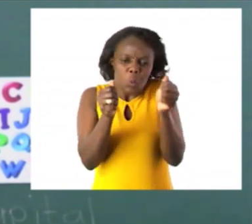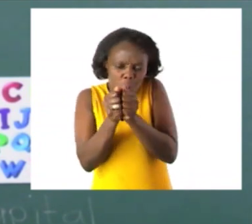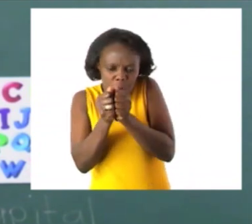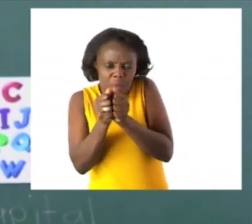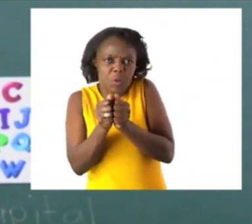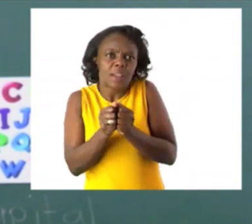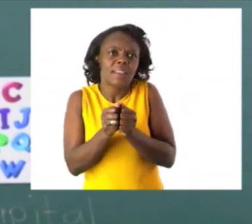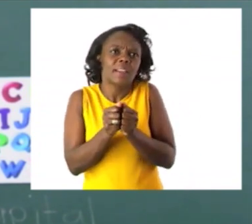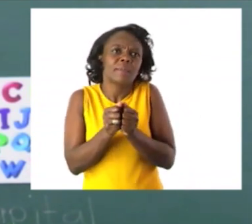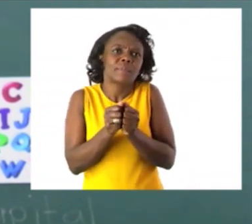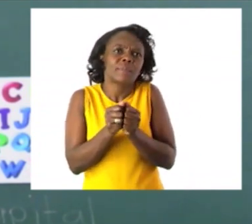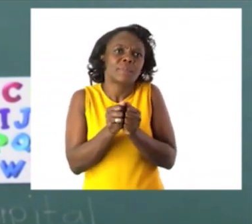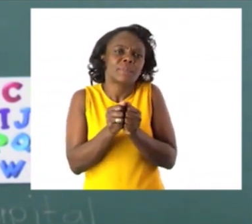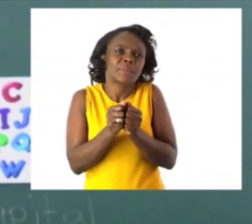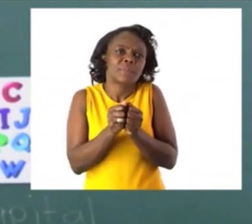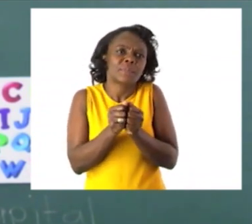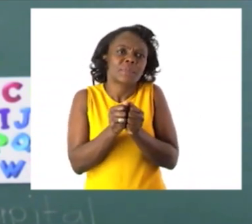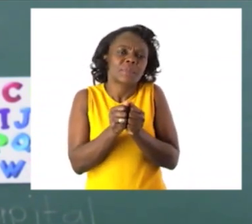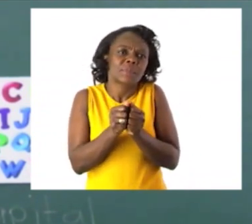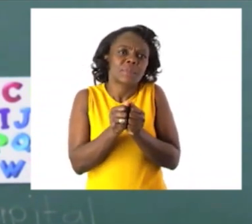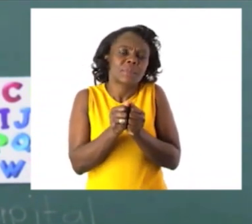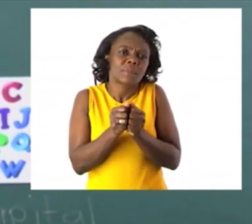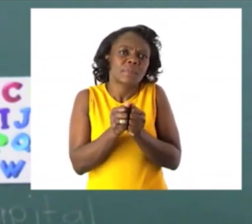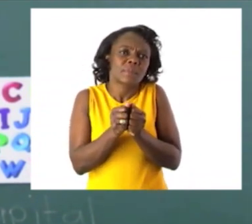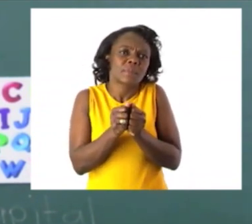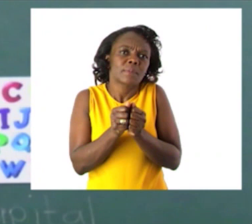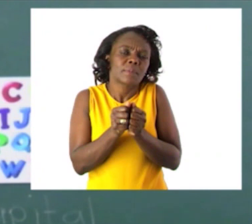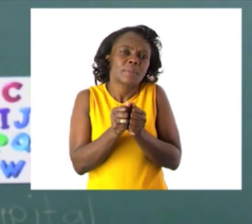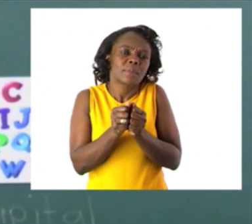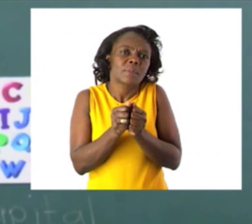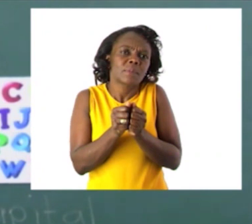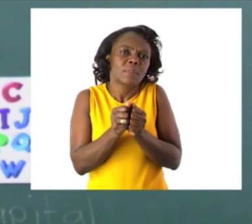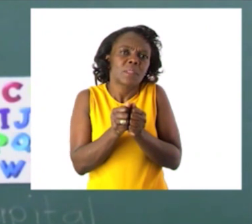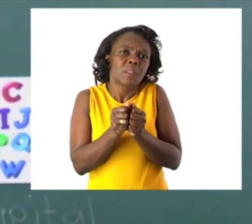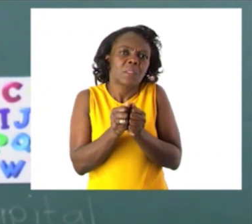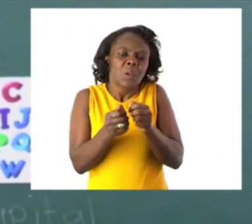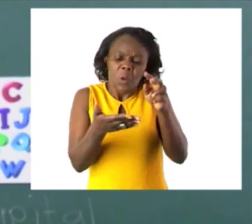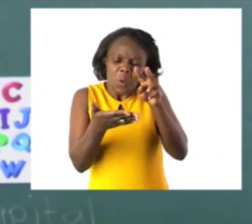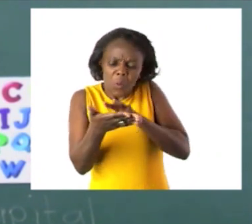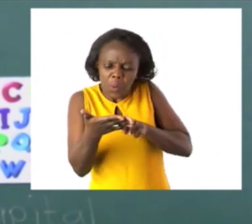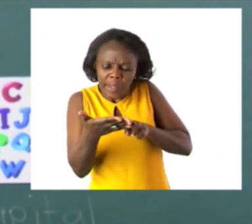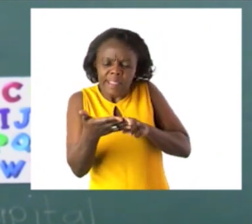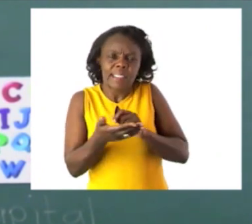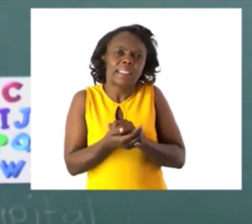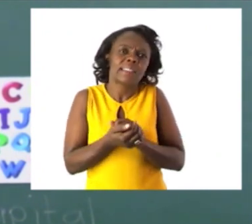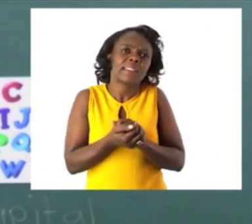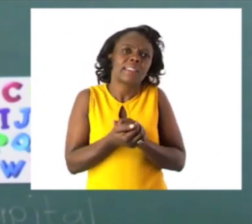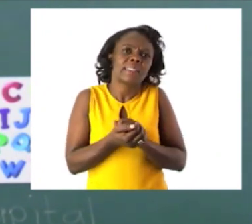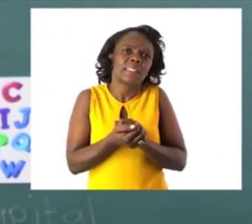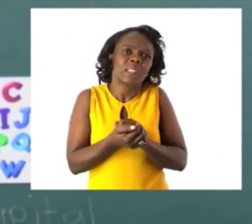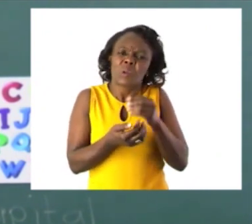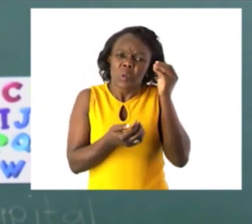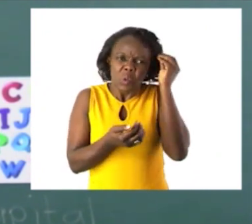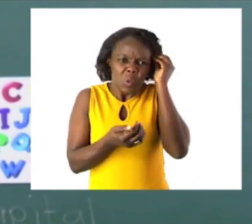Sorry. I write mango. You know, someone who is reading will not know. Will not know